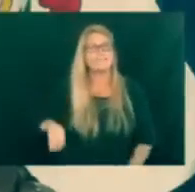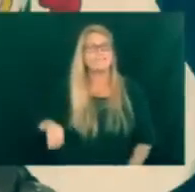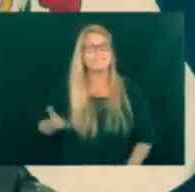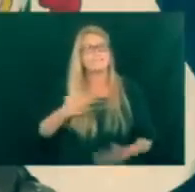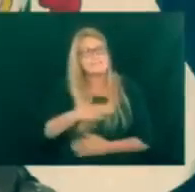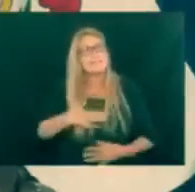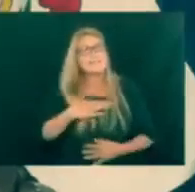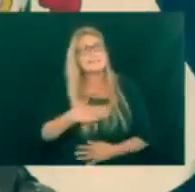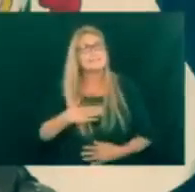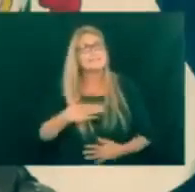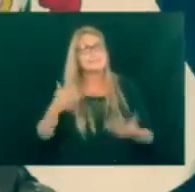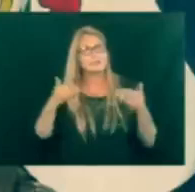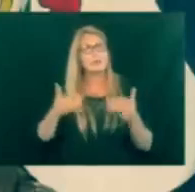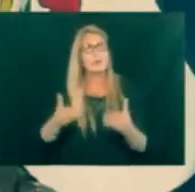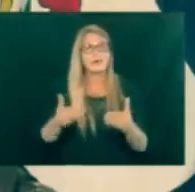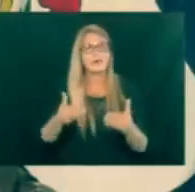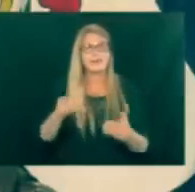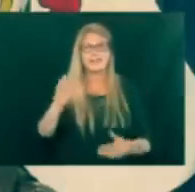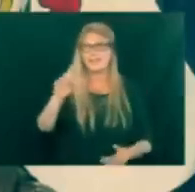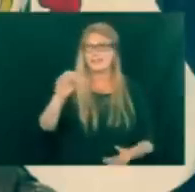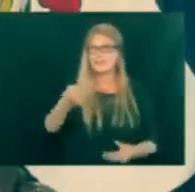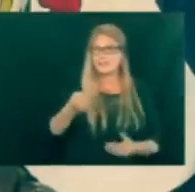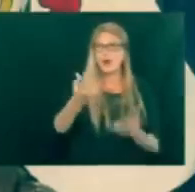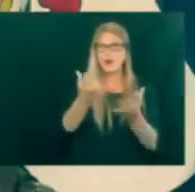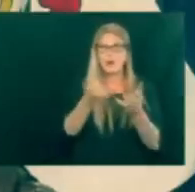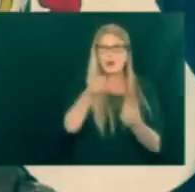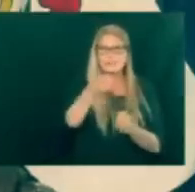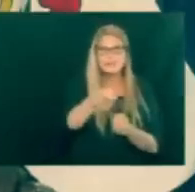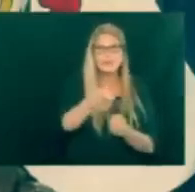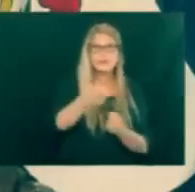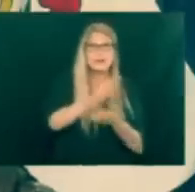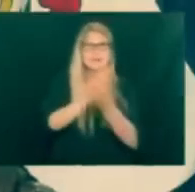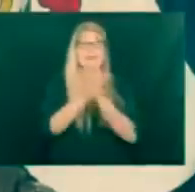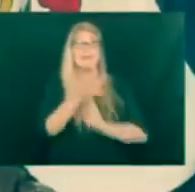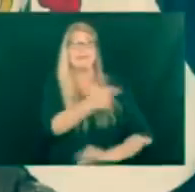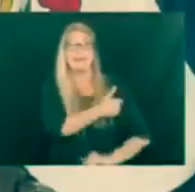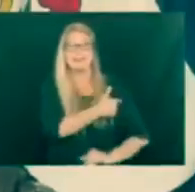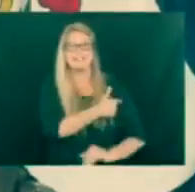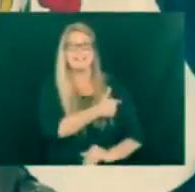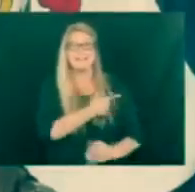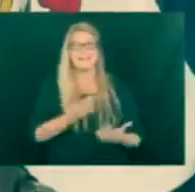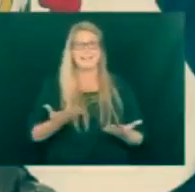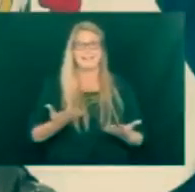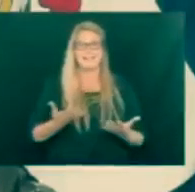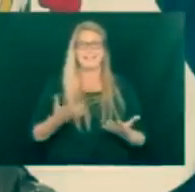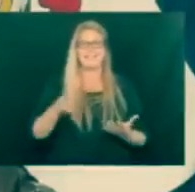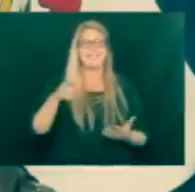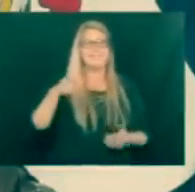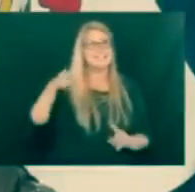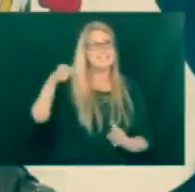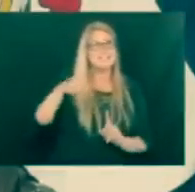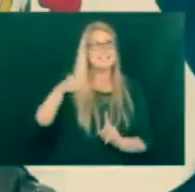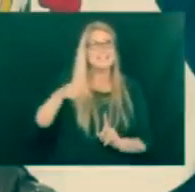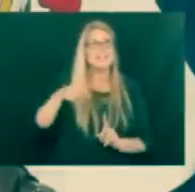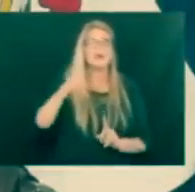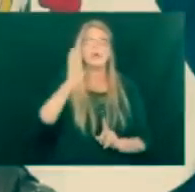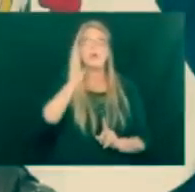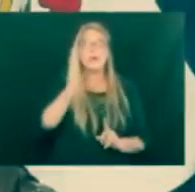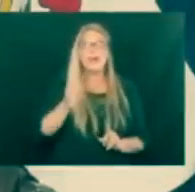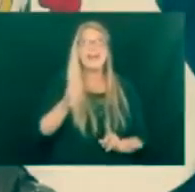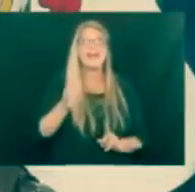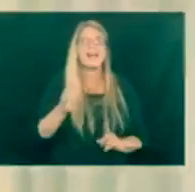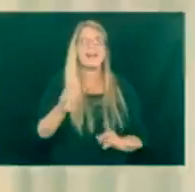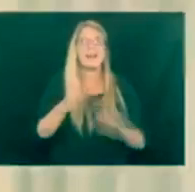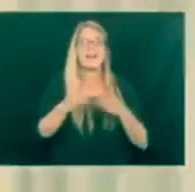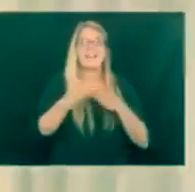all there is to it. Now, she wants you vaccinated so badly, and she's going to absolutely be the one